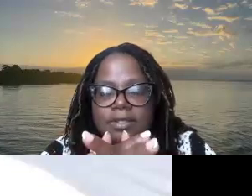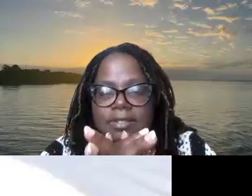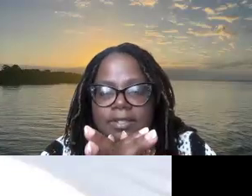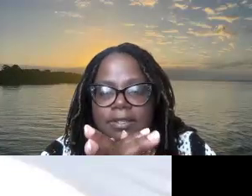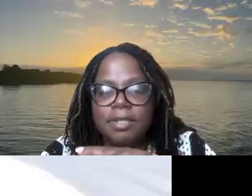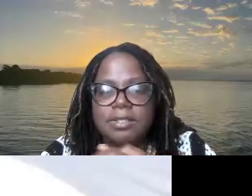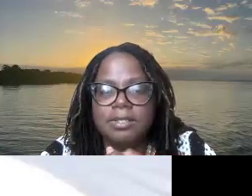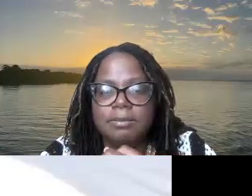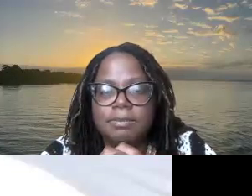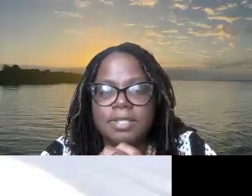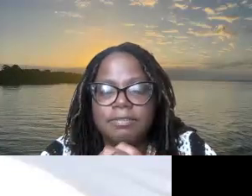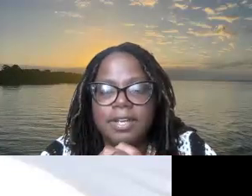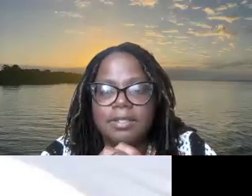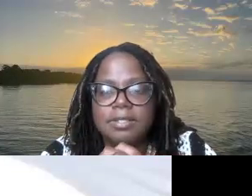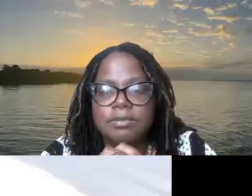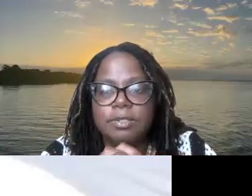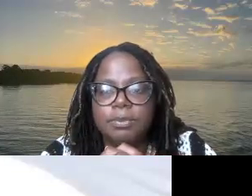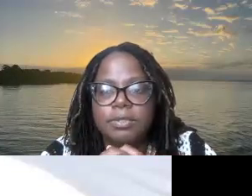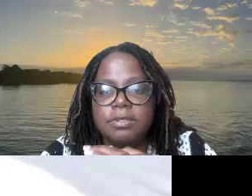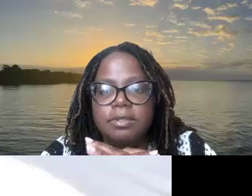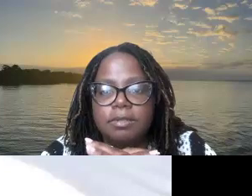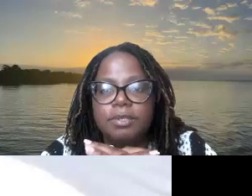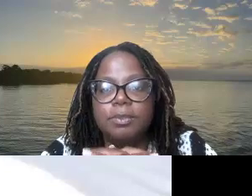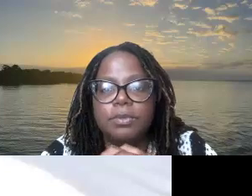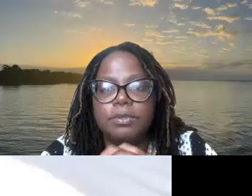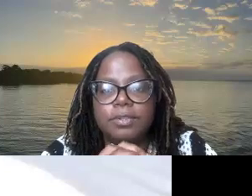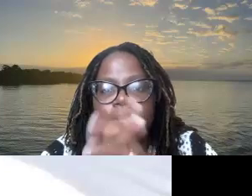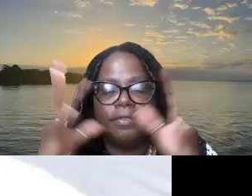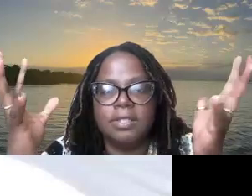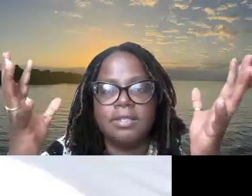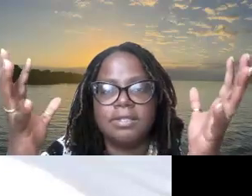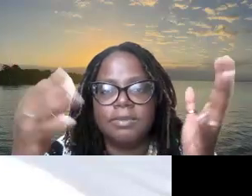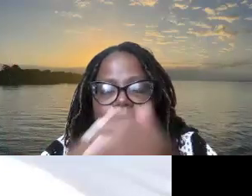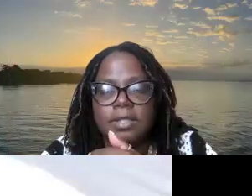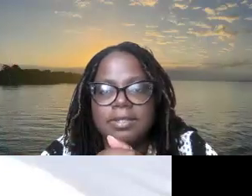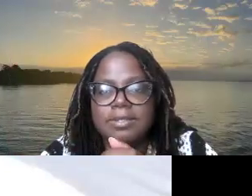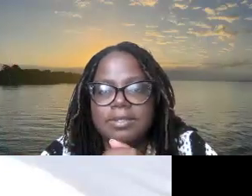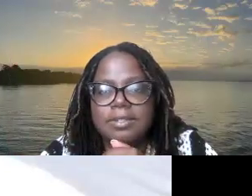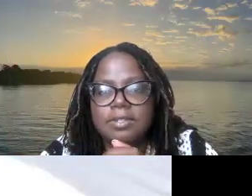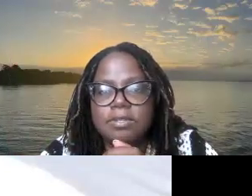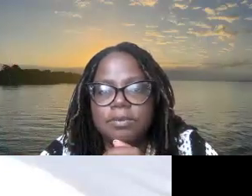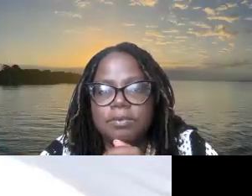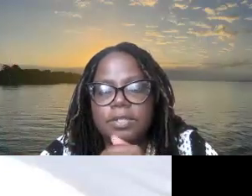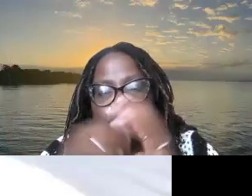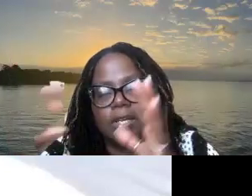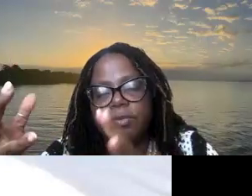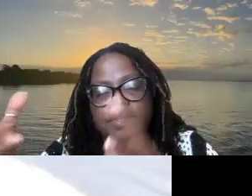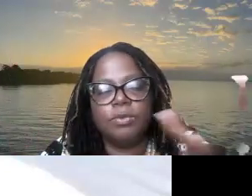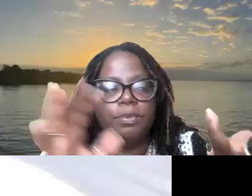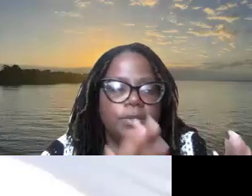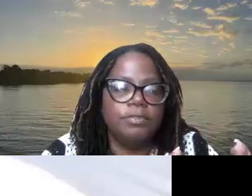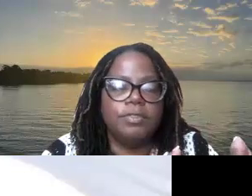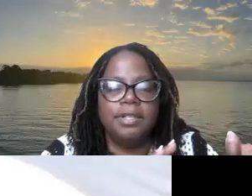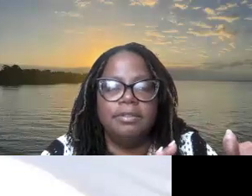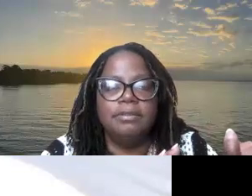poverty is mixed in with domestic violence, it's really important to be able to work with the poverty analysis with our clients. So we use Dr.